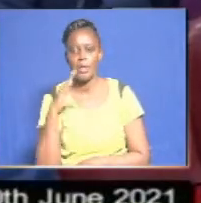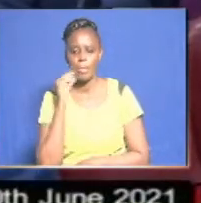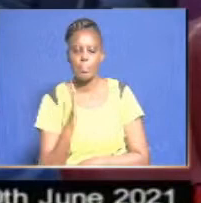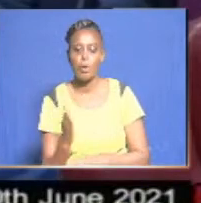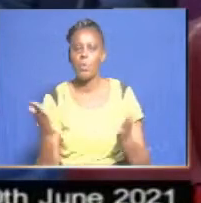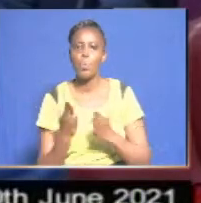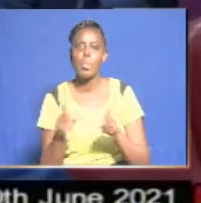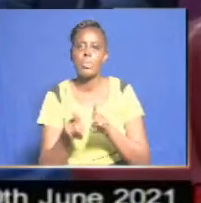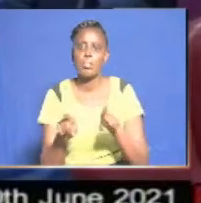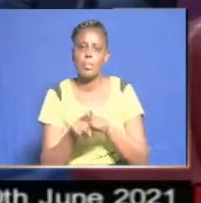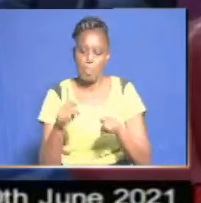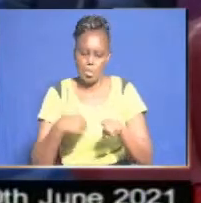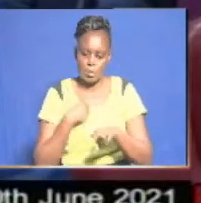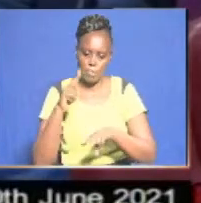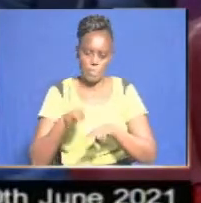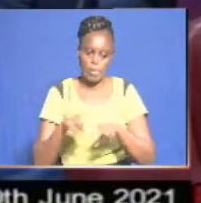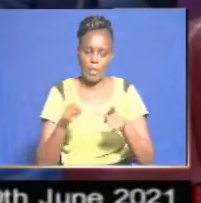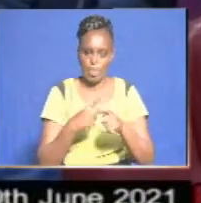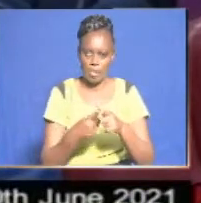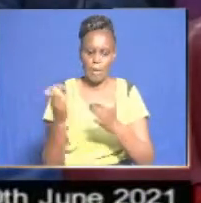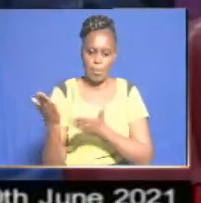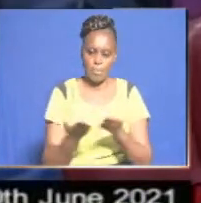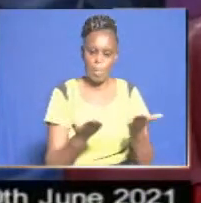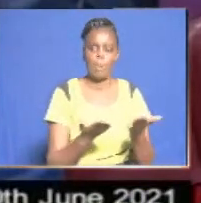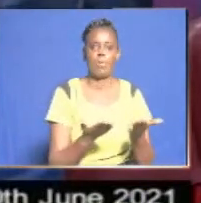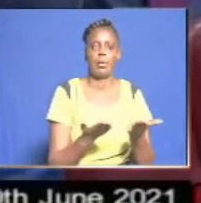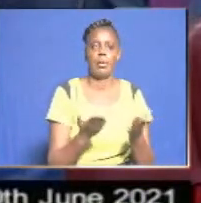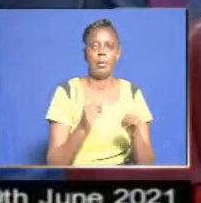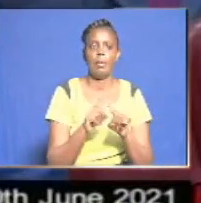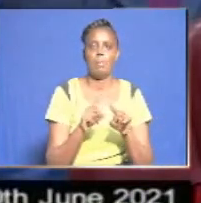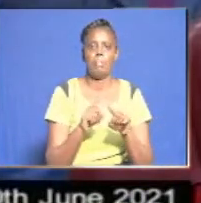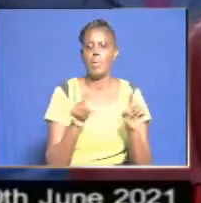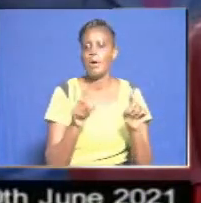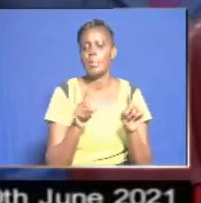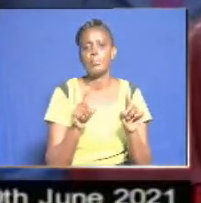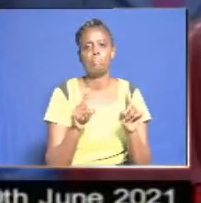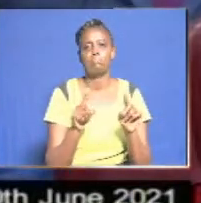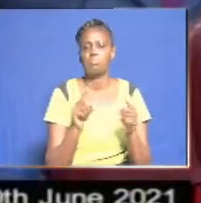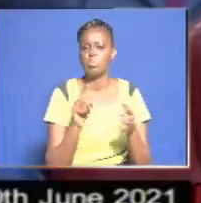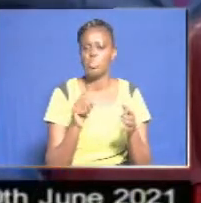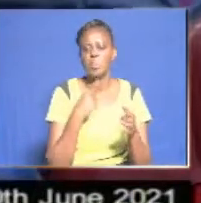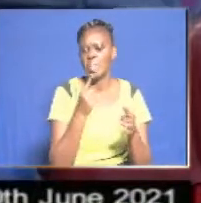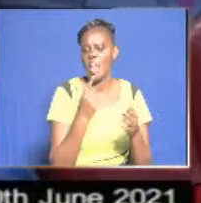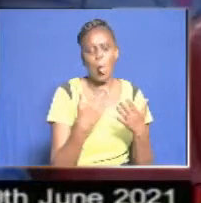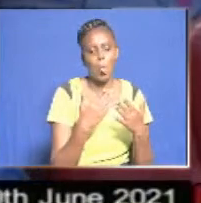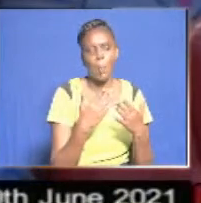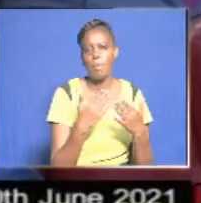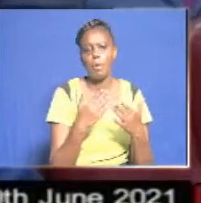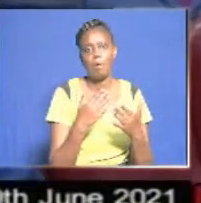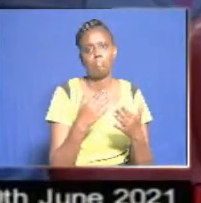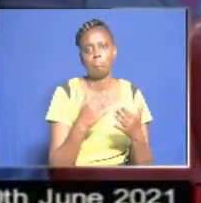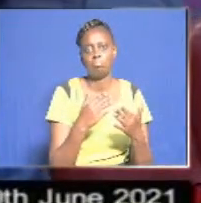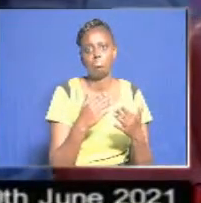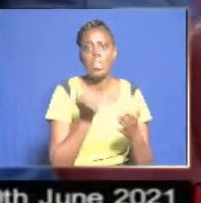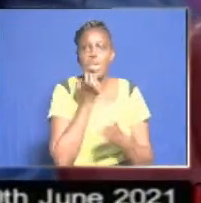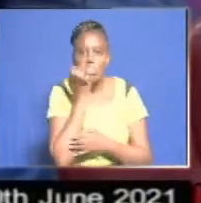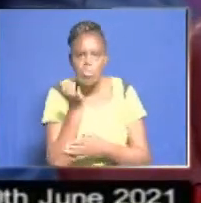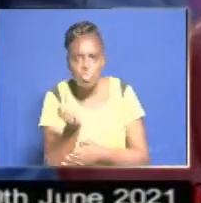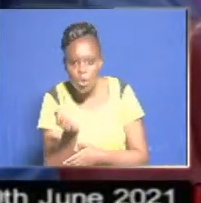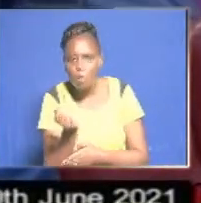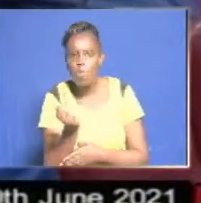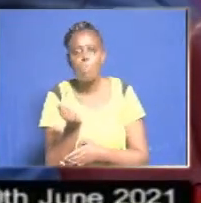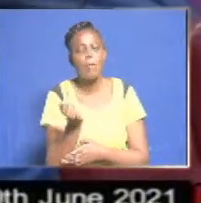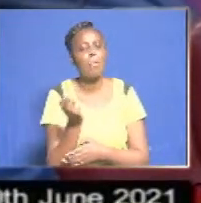where I also sit, then he will bring it. But to just dismiss it without even having the benefit of looking at